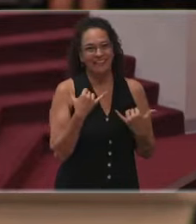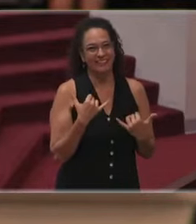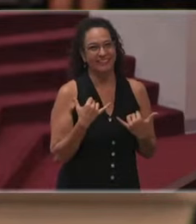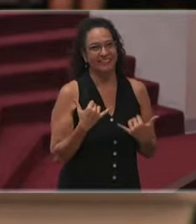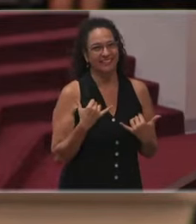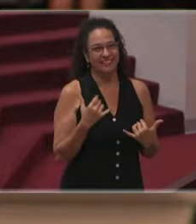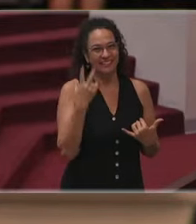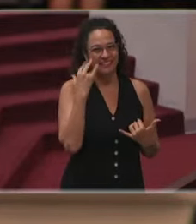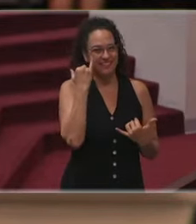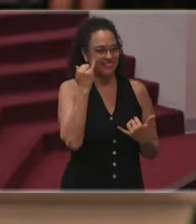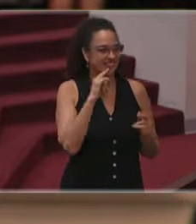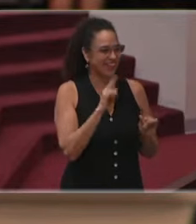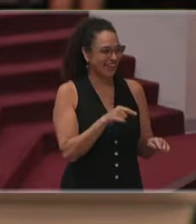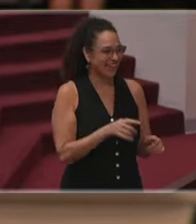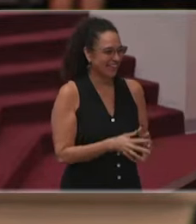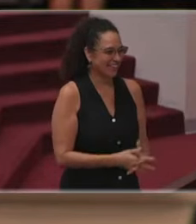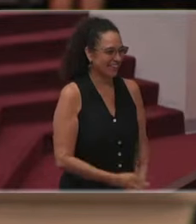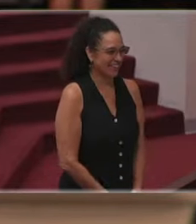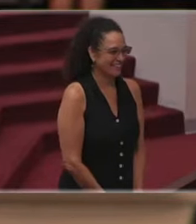See if she'll answer.